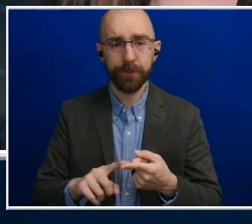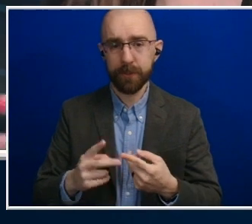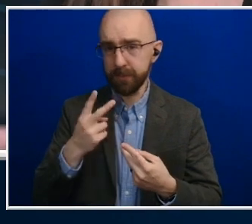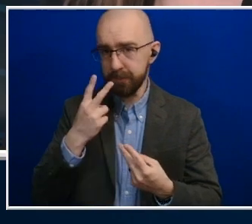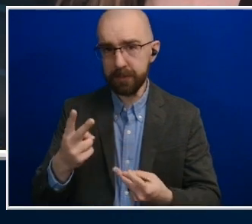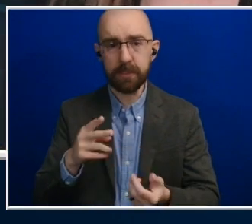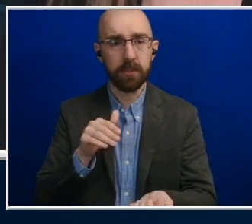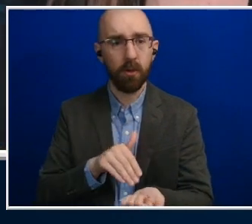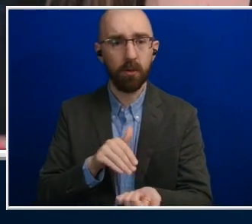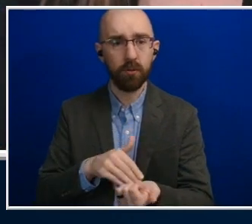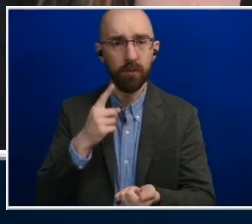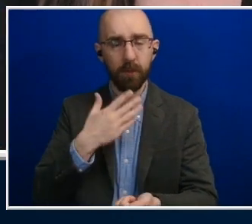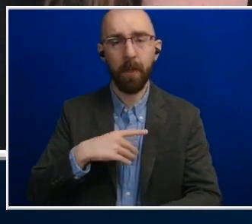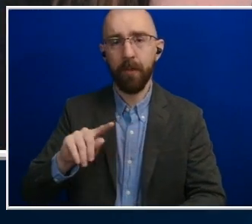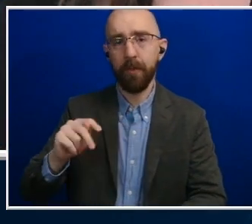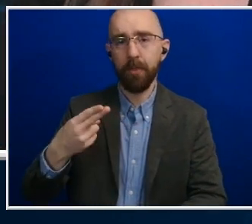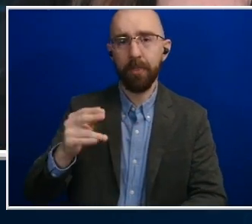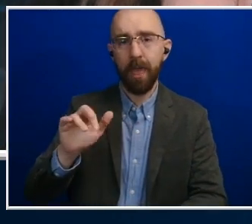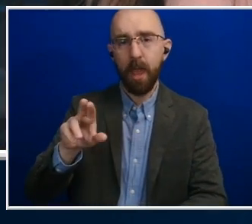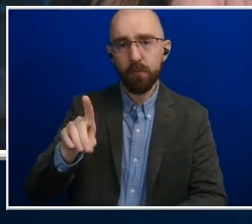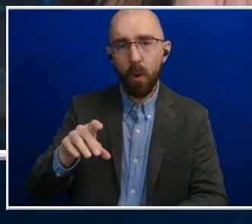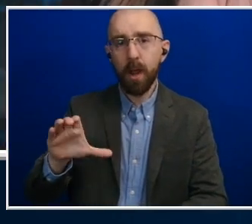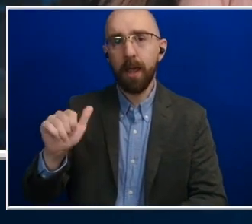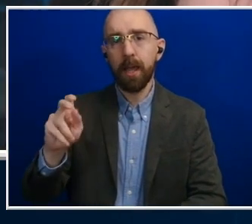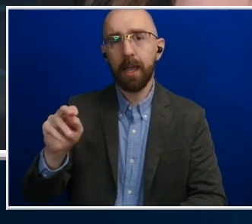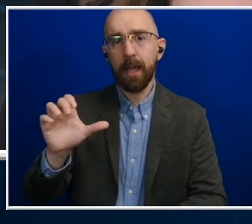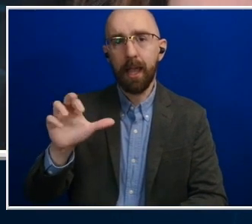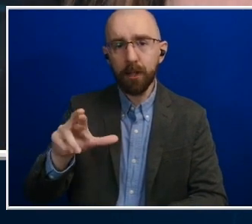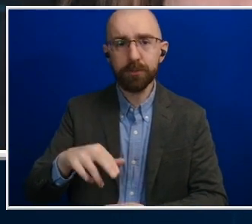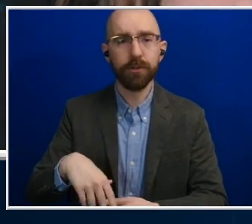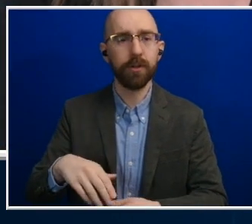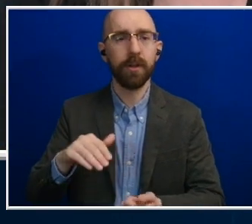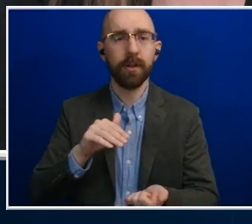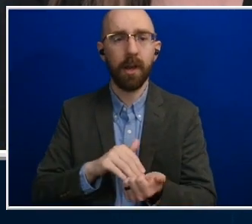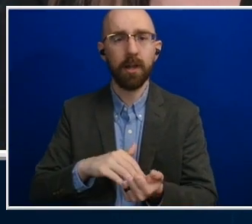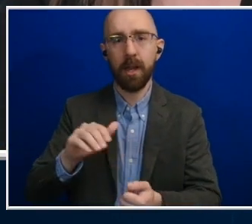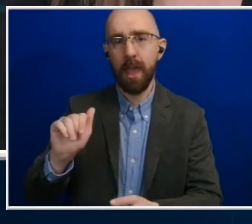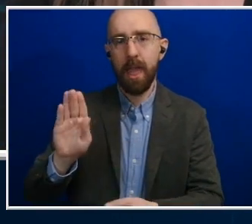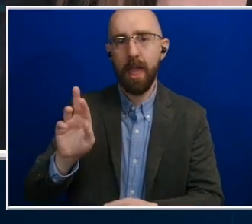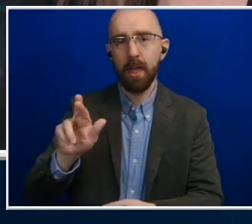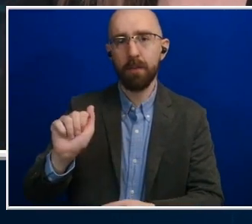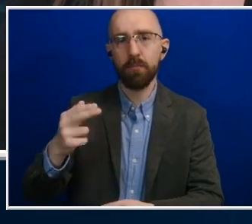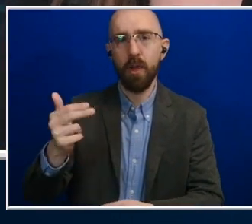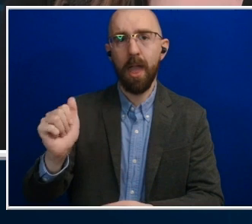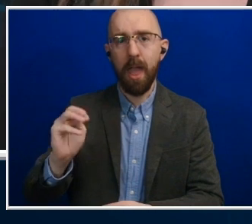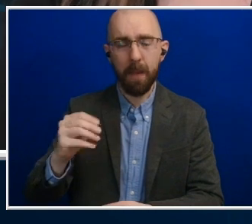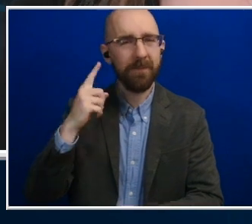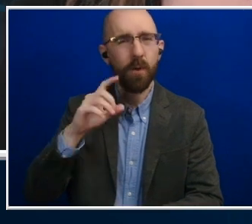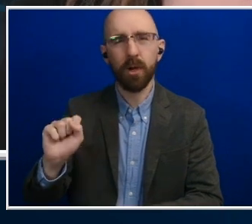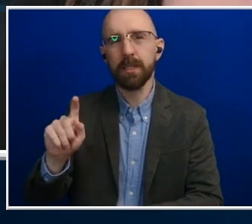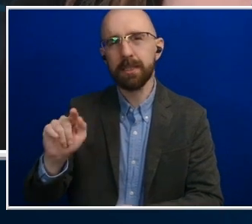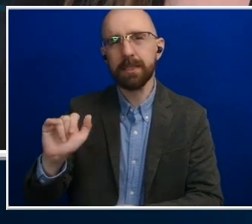thyroid cancer and all my other, and Dr. Abraham for my stenting and things like that. But